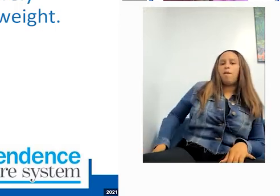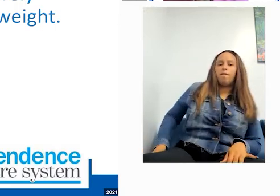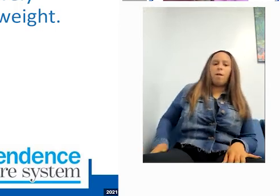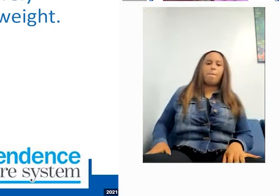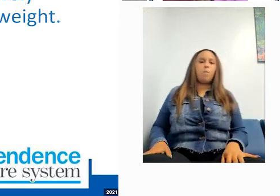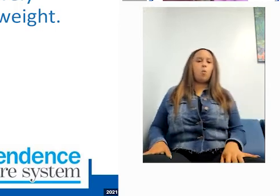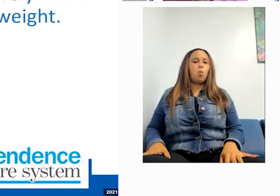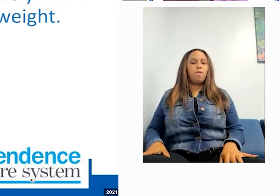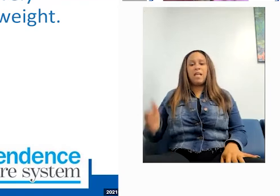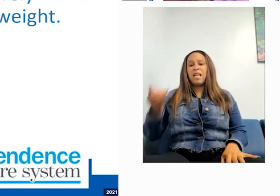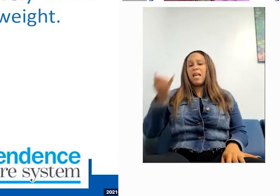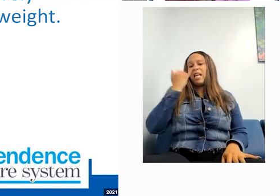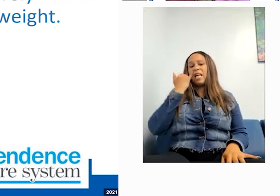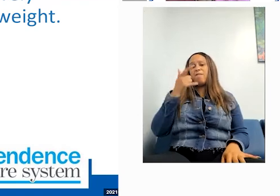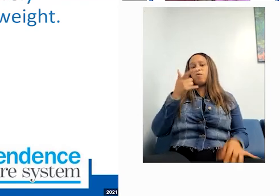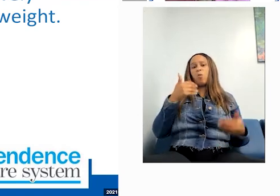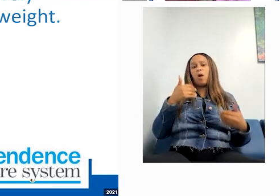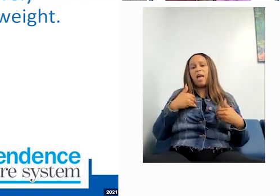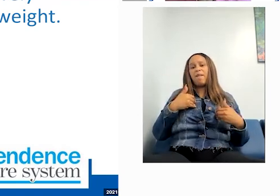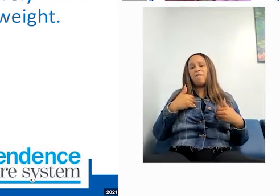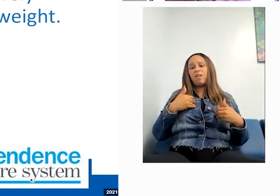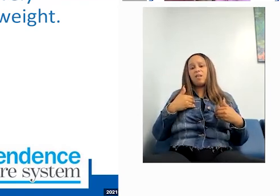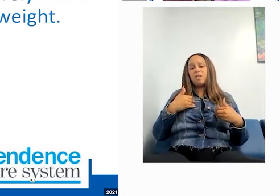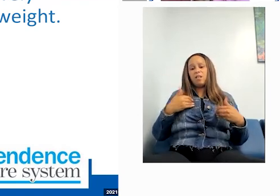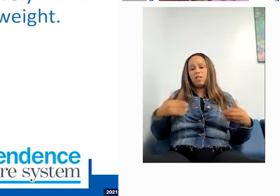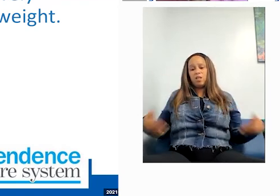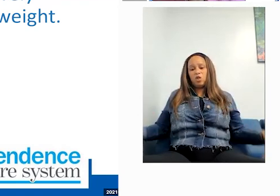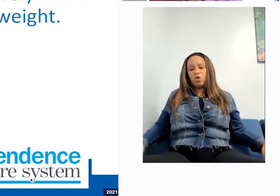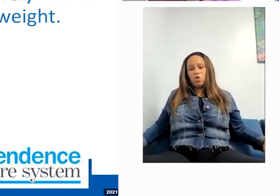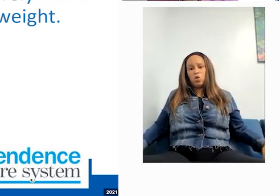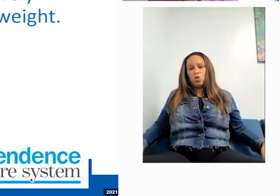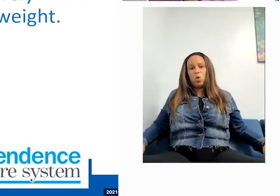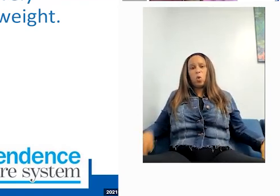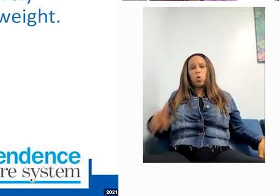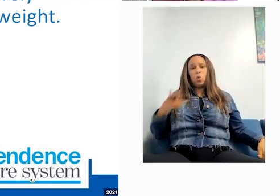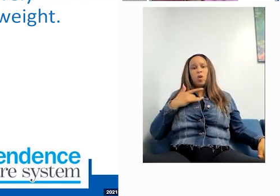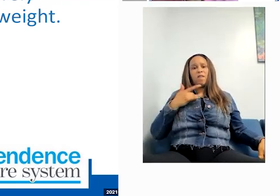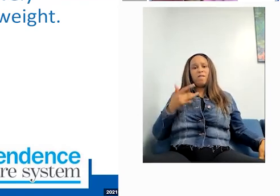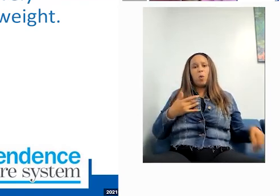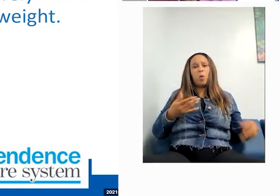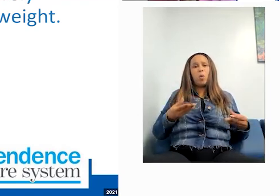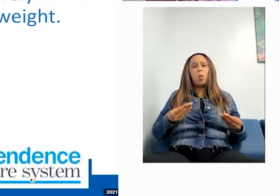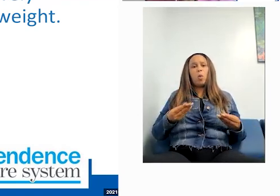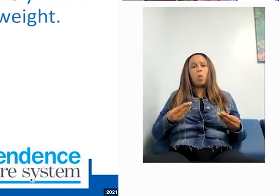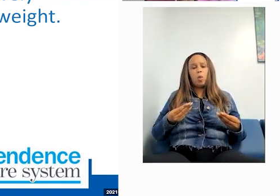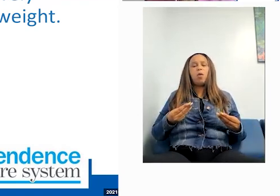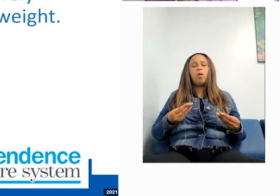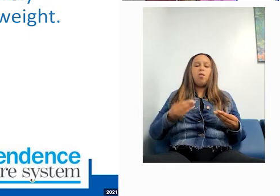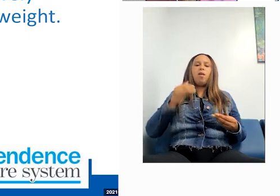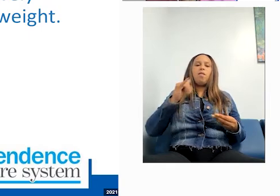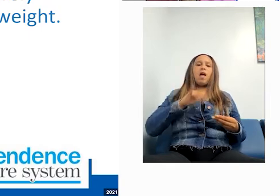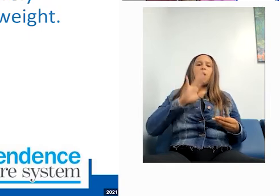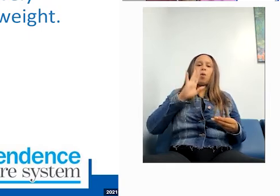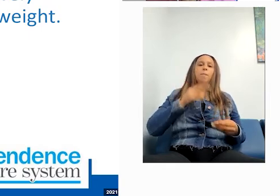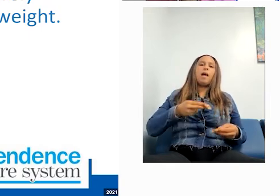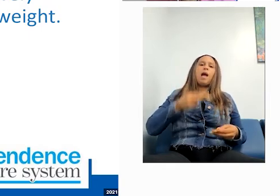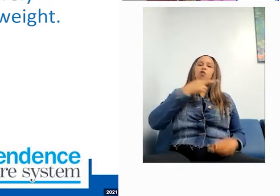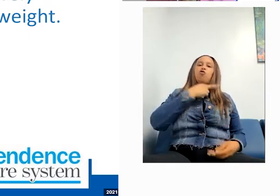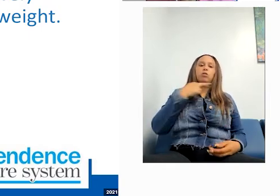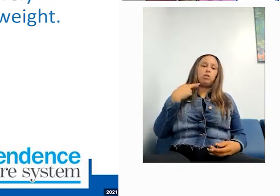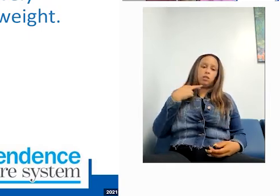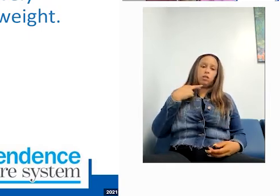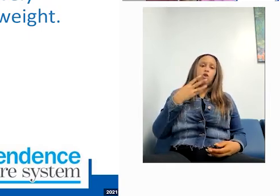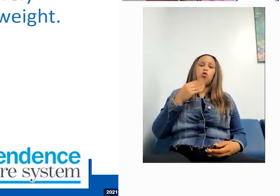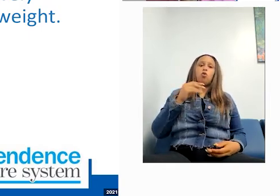poor sensation on the seating surfaces, you're even at higher risk. So this is what we're trying